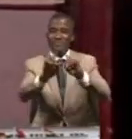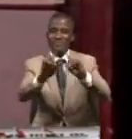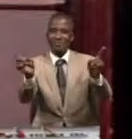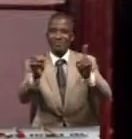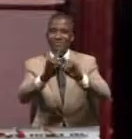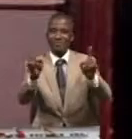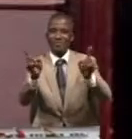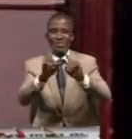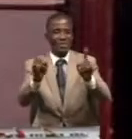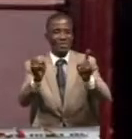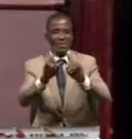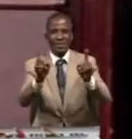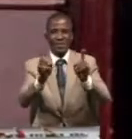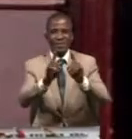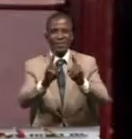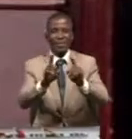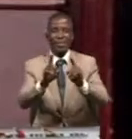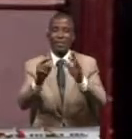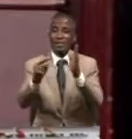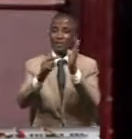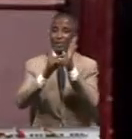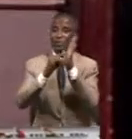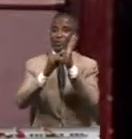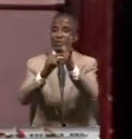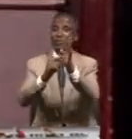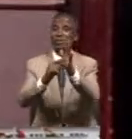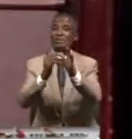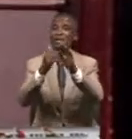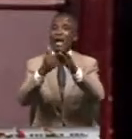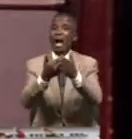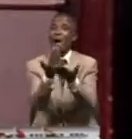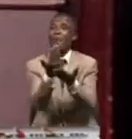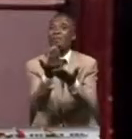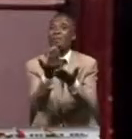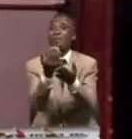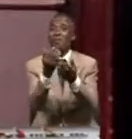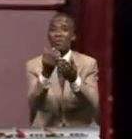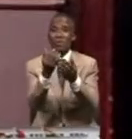statement do you show how your alleged